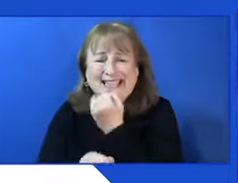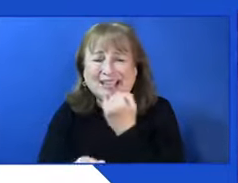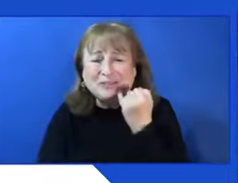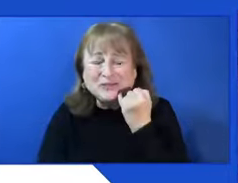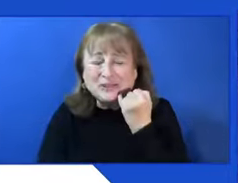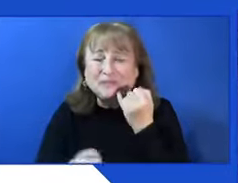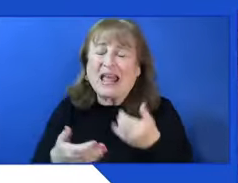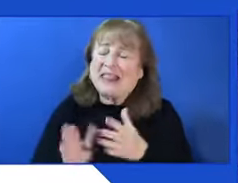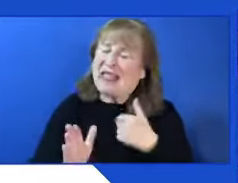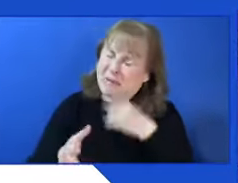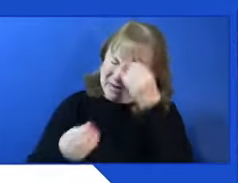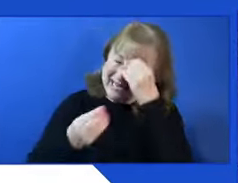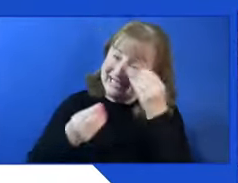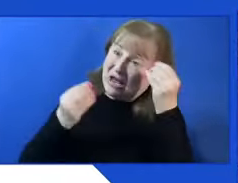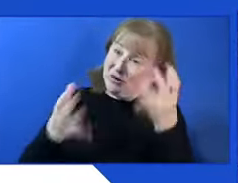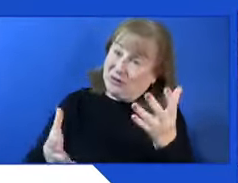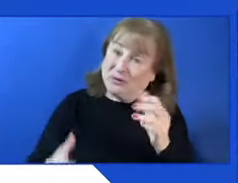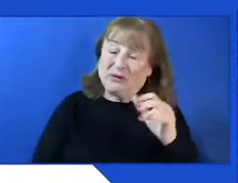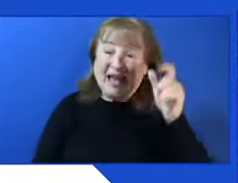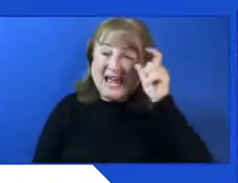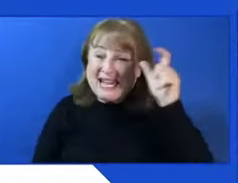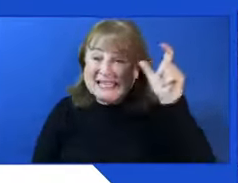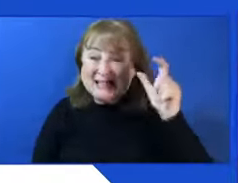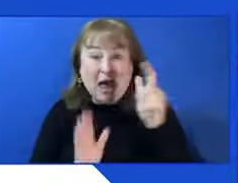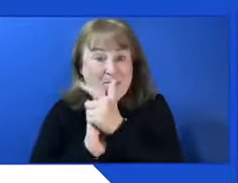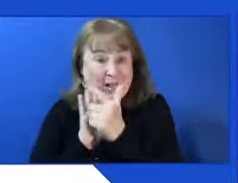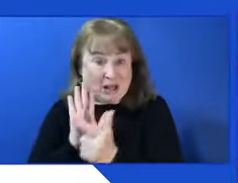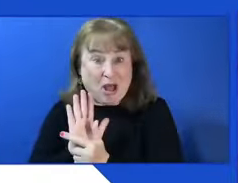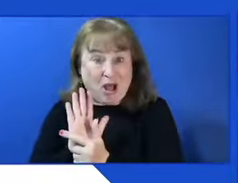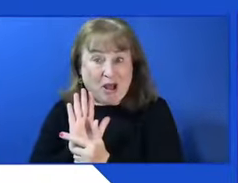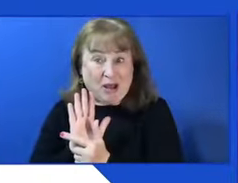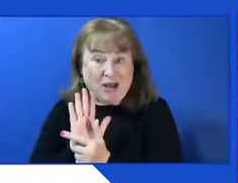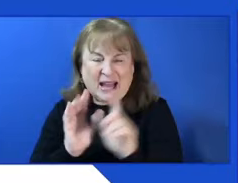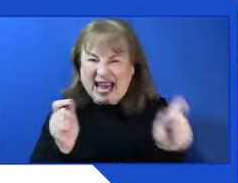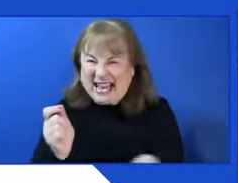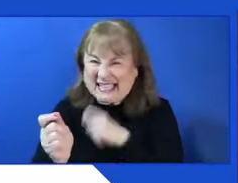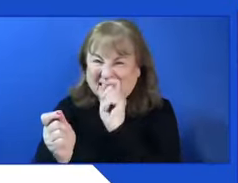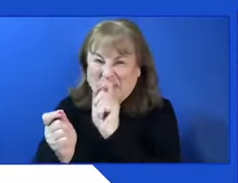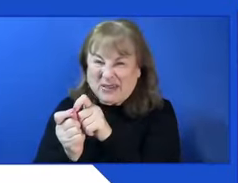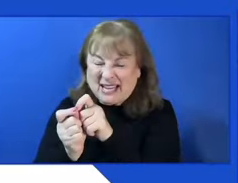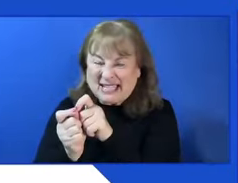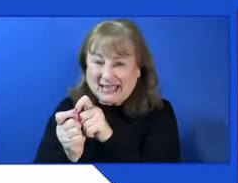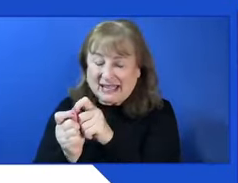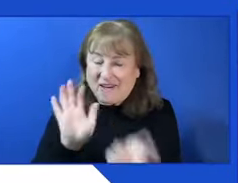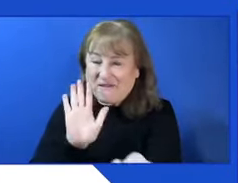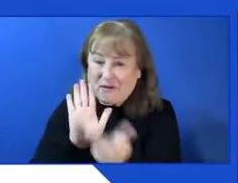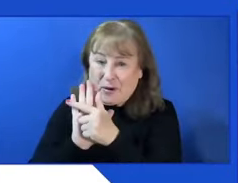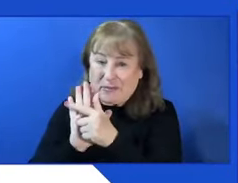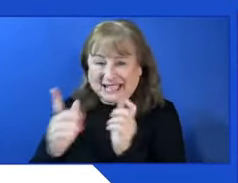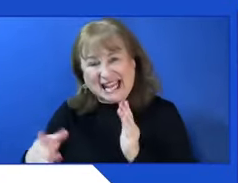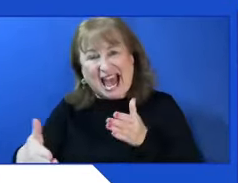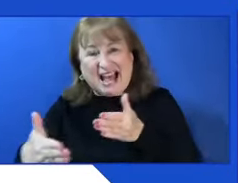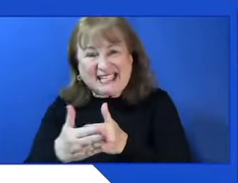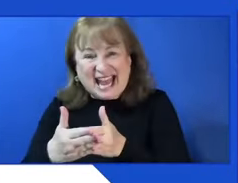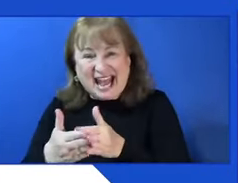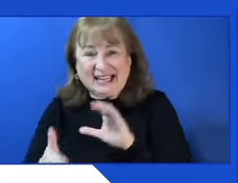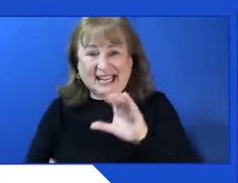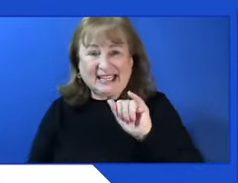And let me tell you, Islamic law explicitly forbids attacking